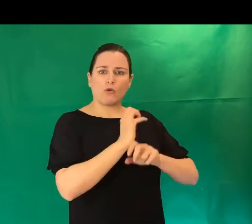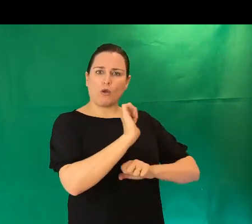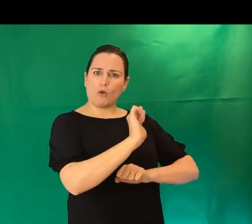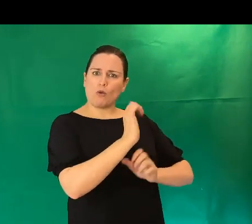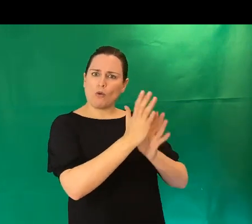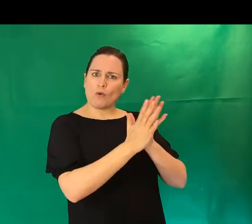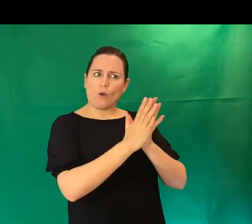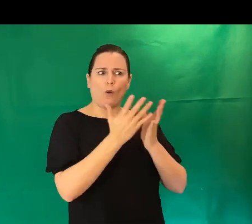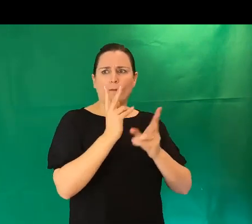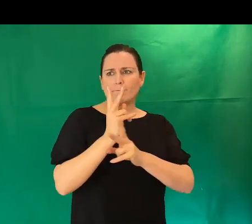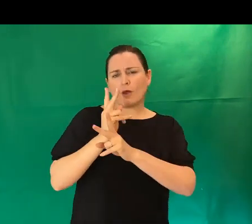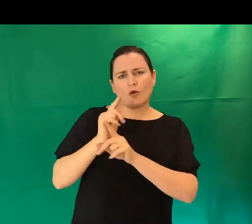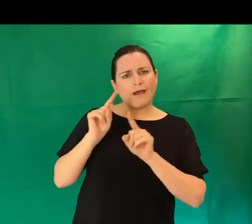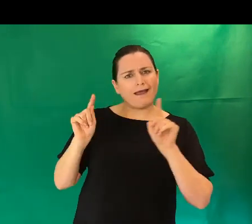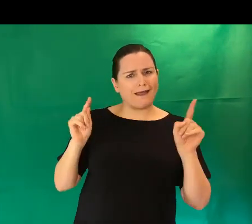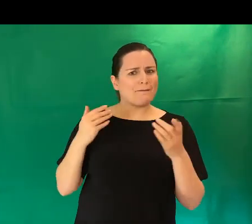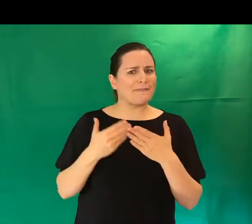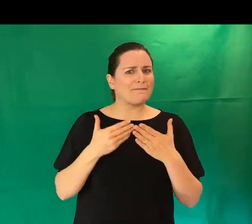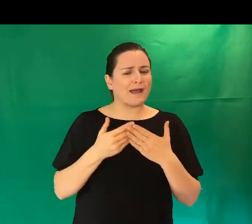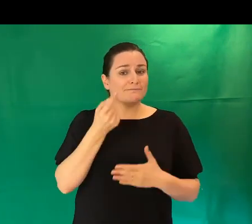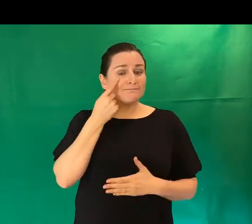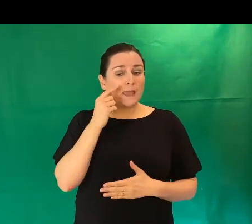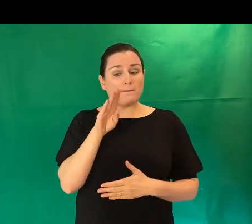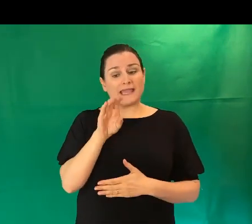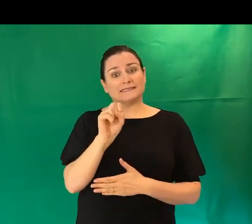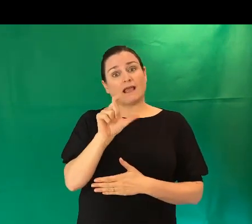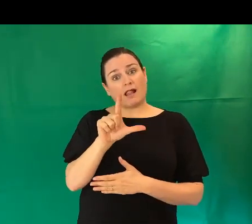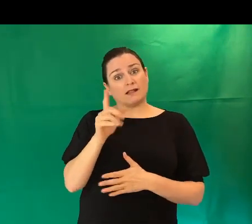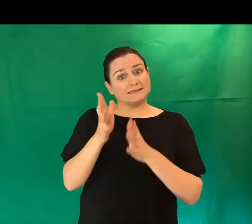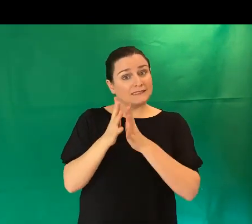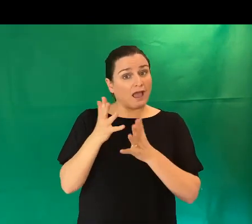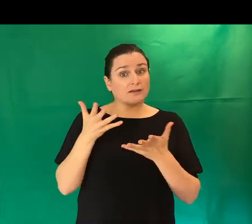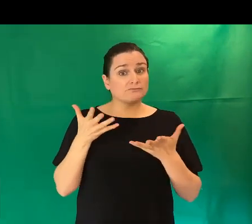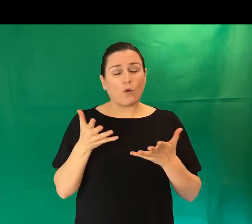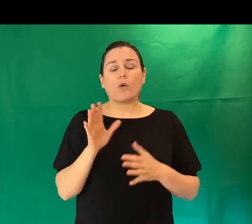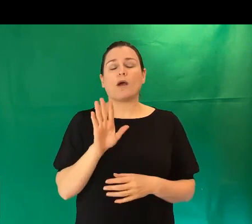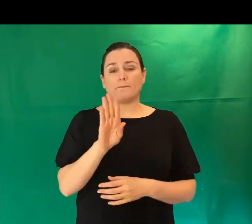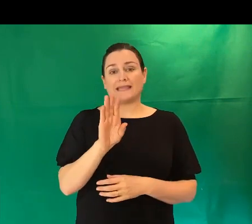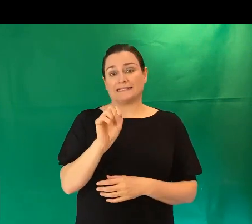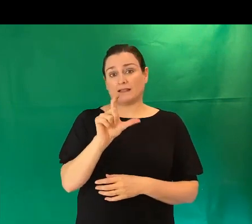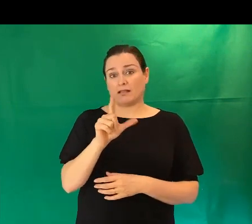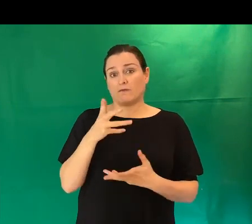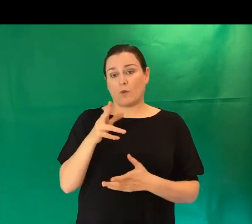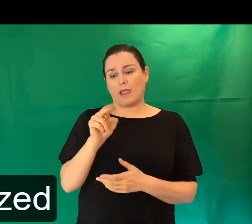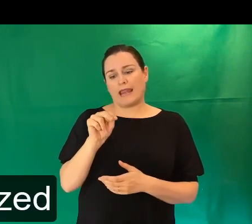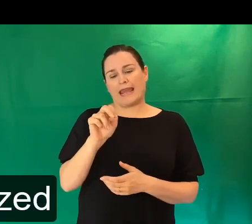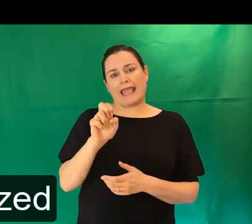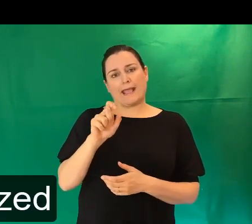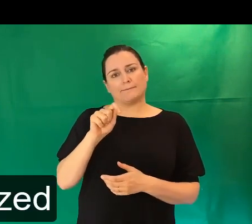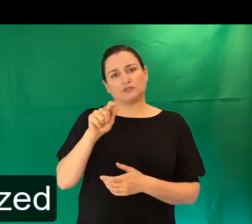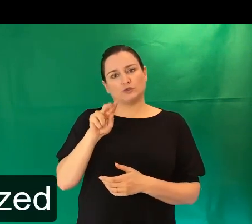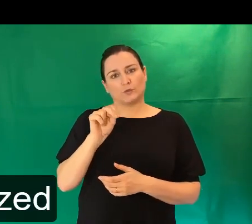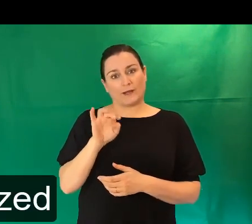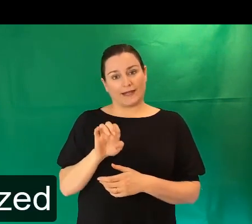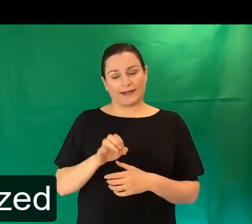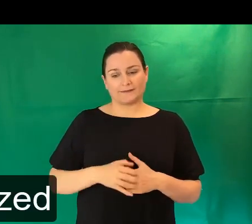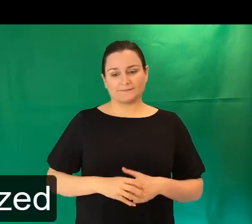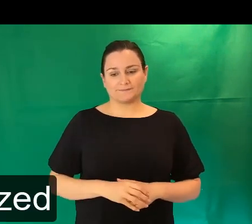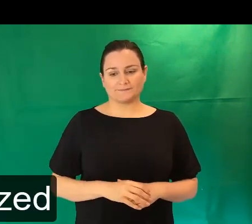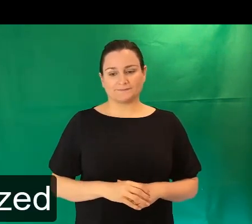too. So let us look at the BSL sign for this British Sign Language sign for Neptune.